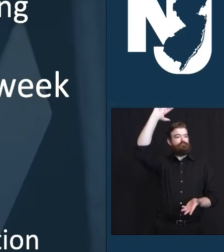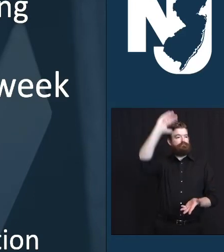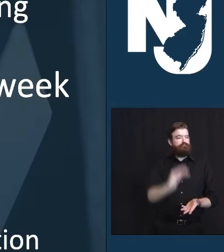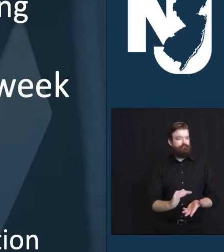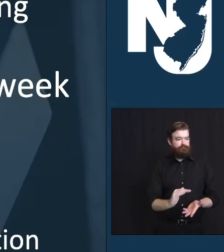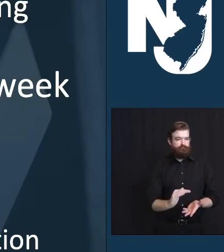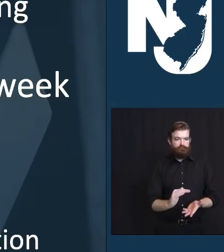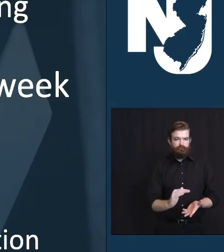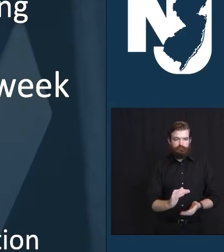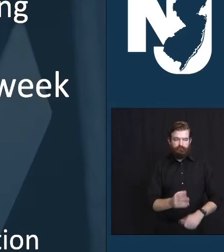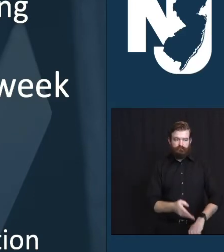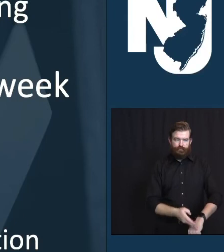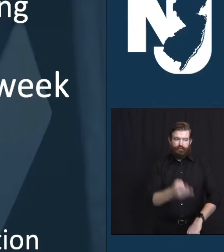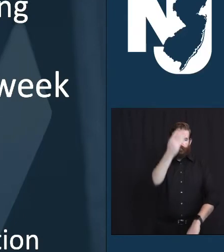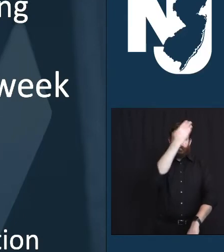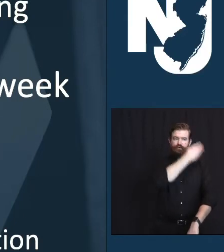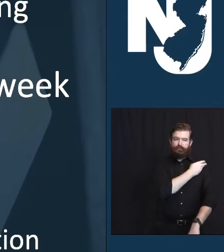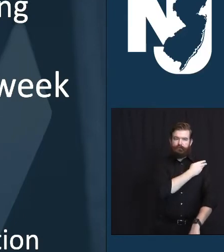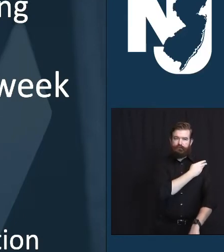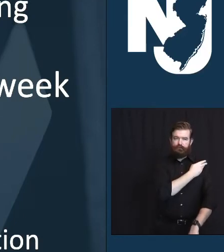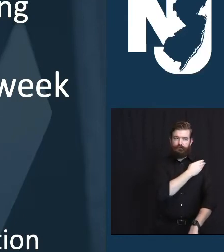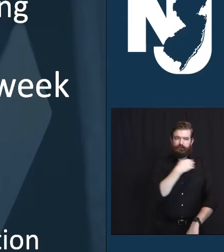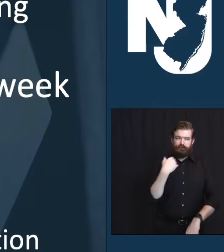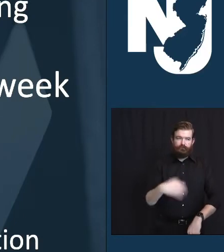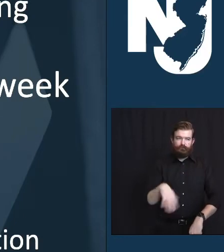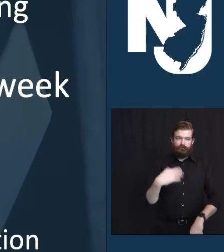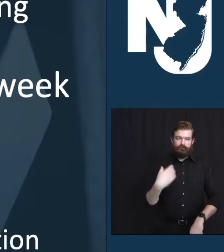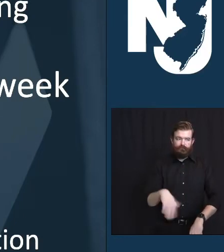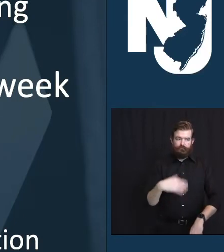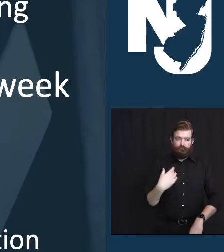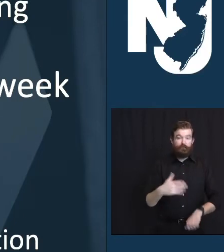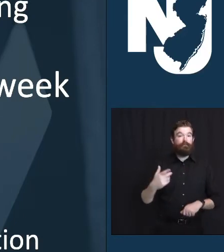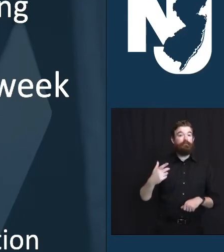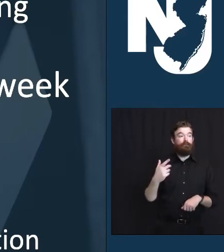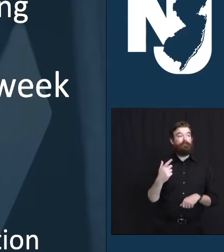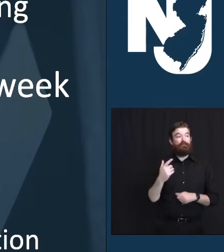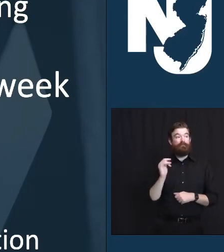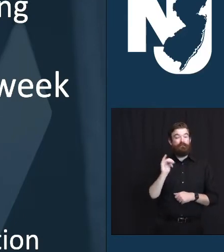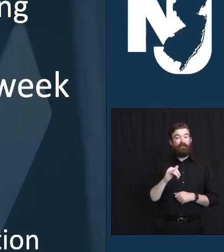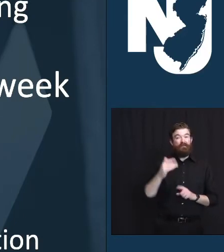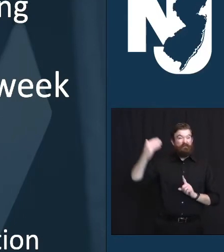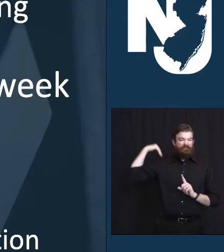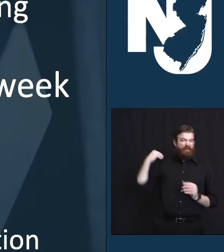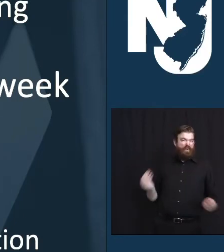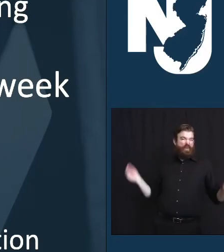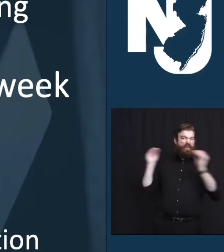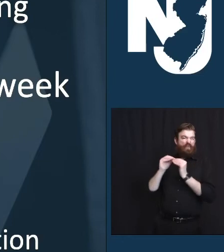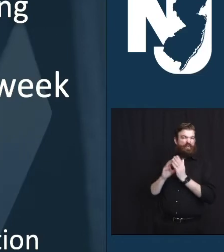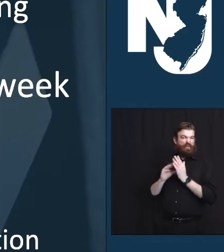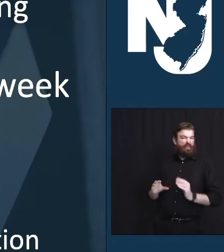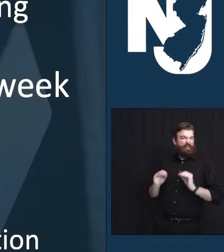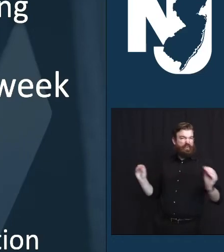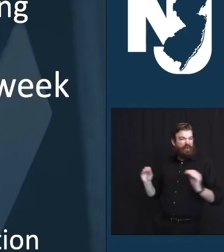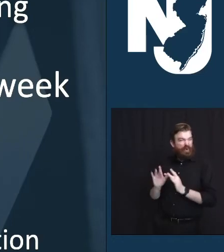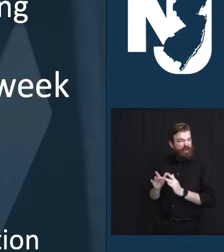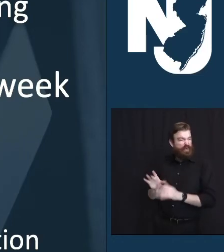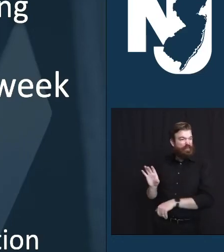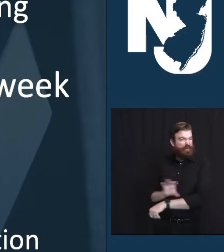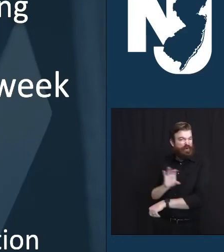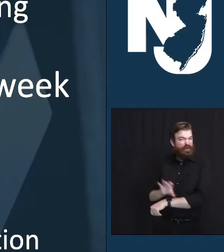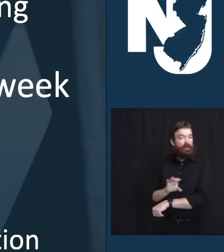remaining digital divide that we've seen since the department began collecting weekly data early this school year. Moreover, this